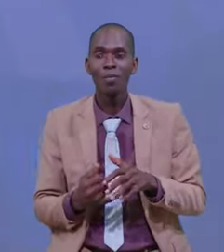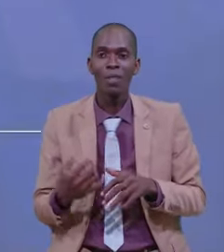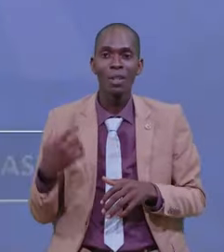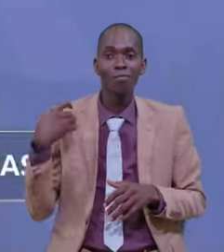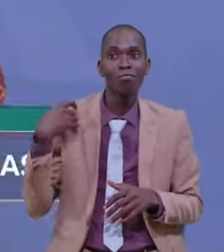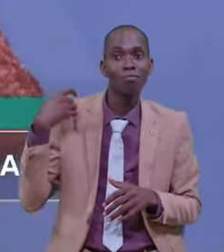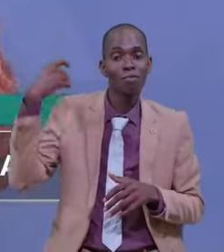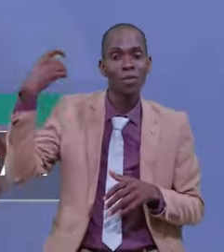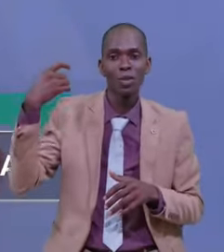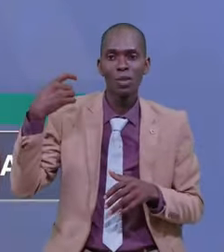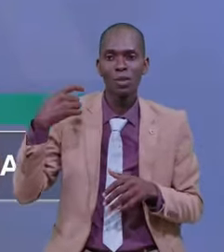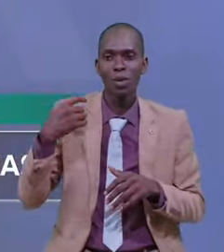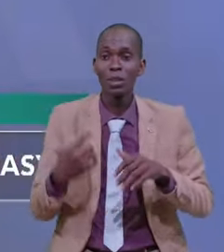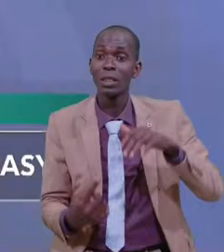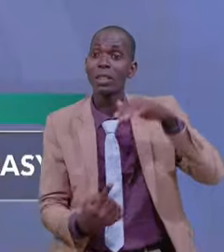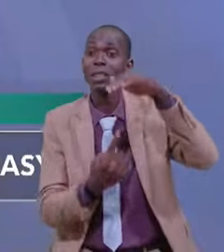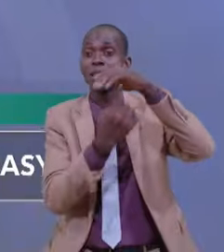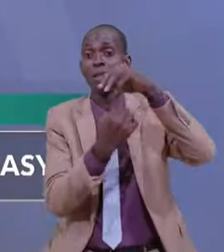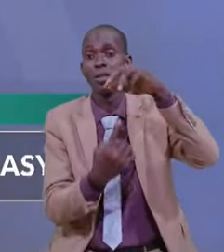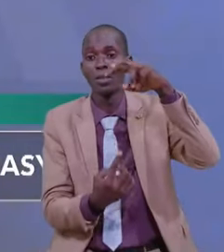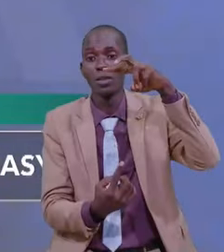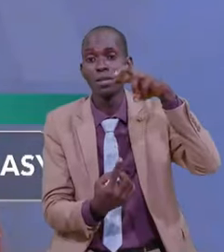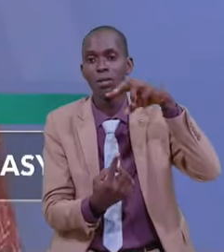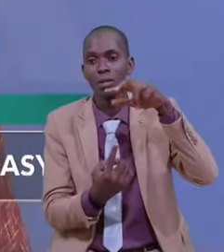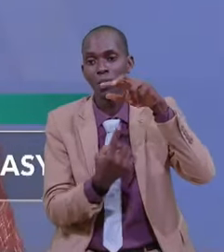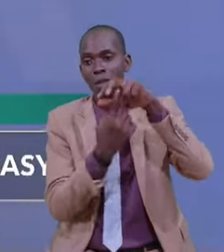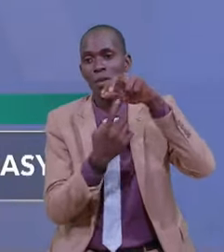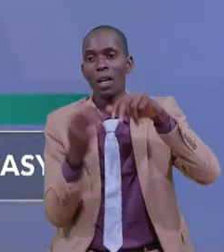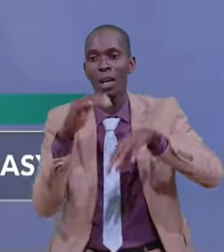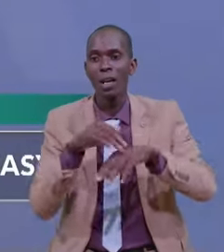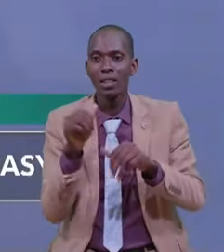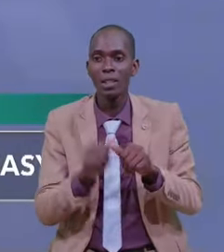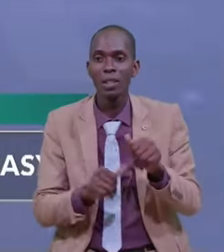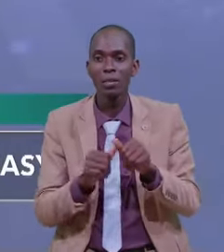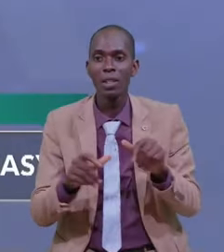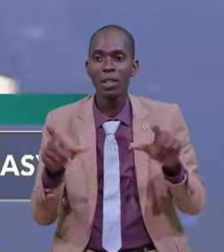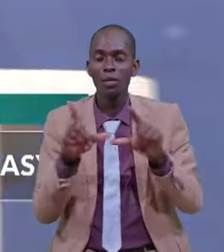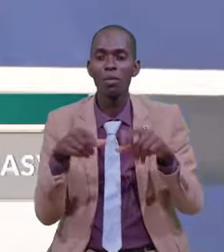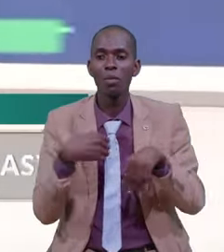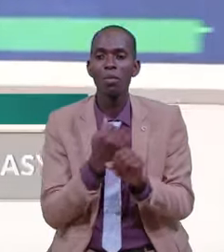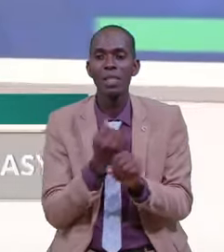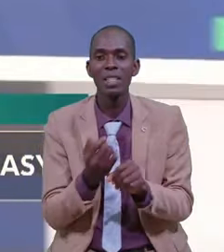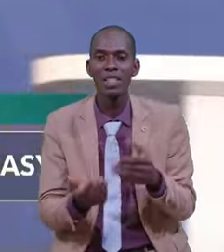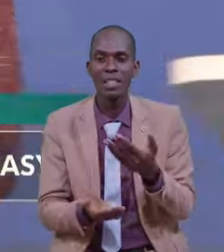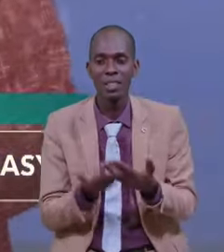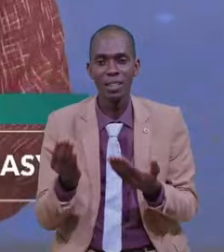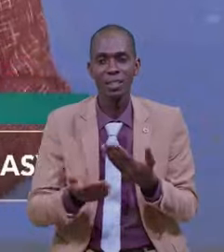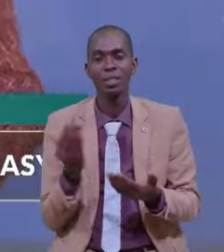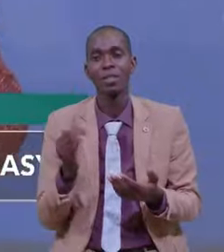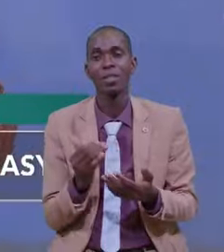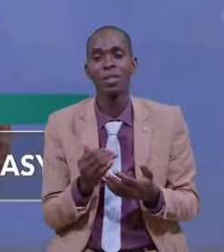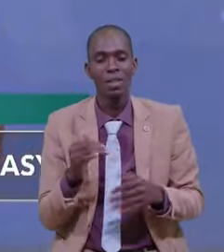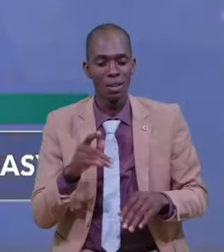Level Made Easy. Championship at every level, the level